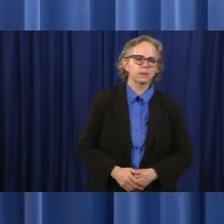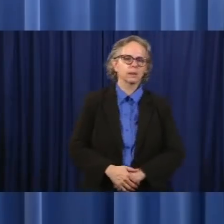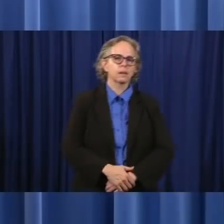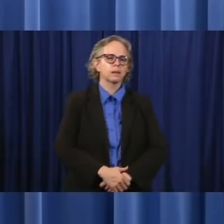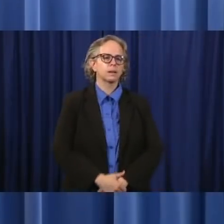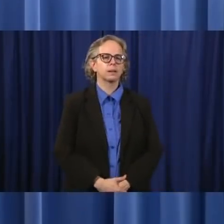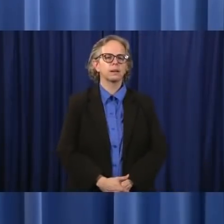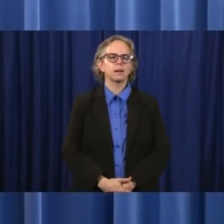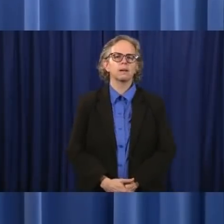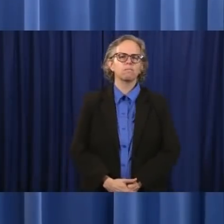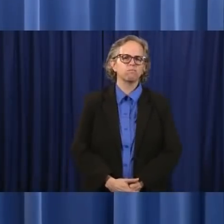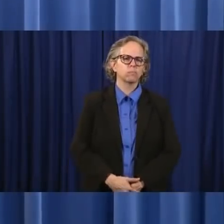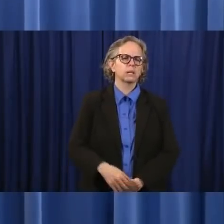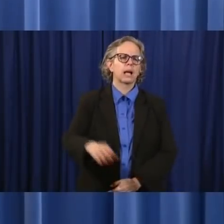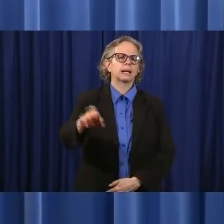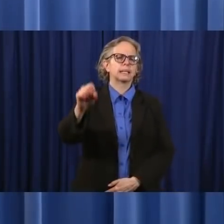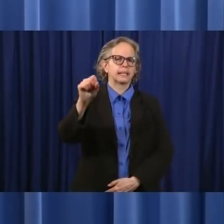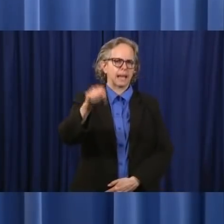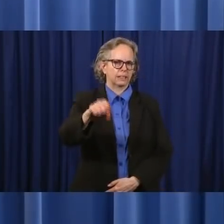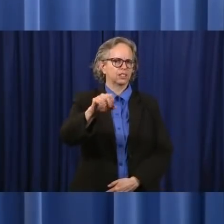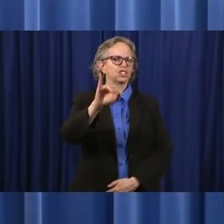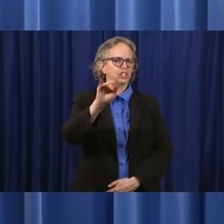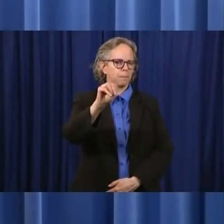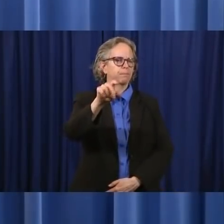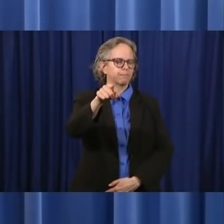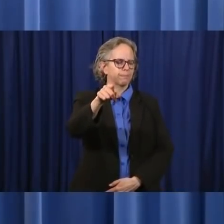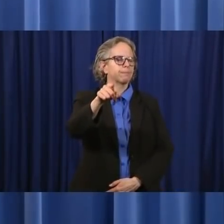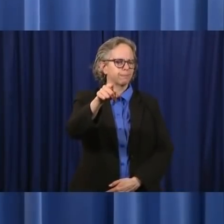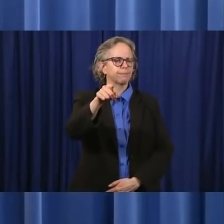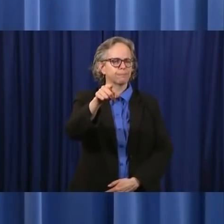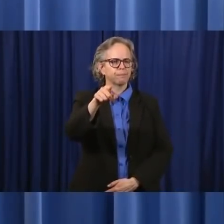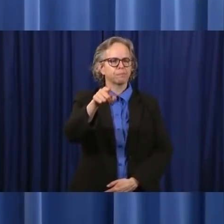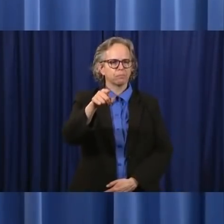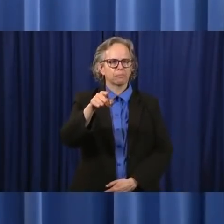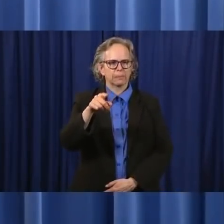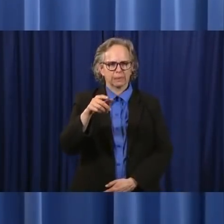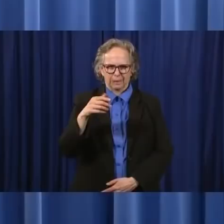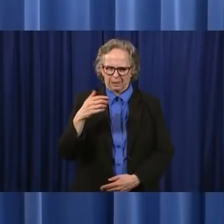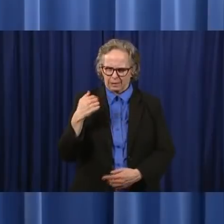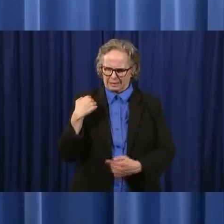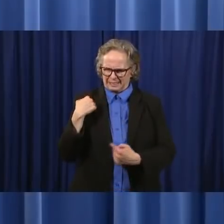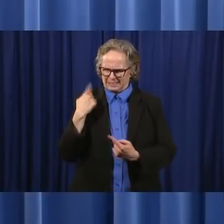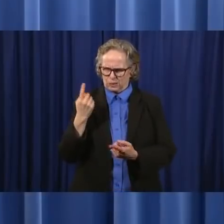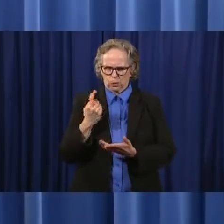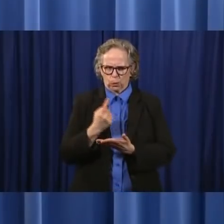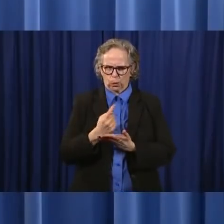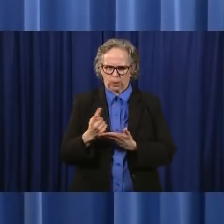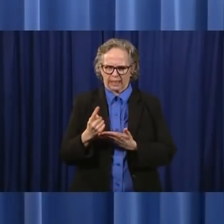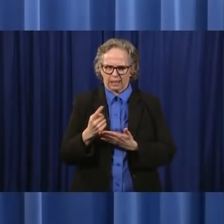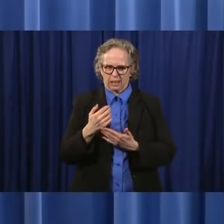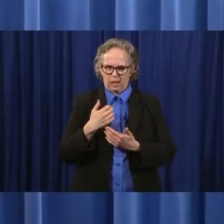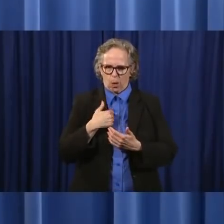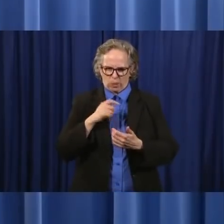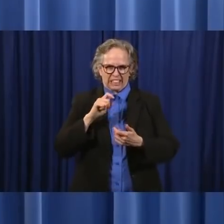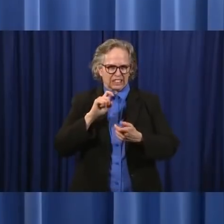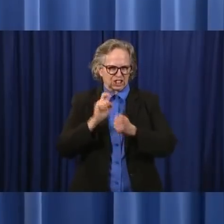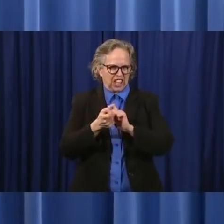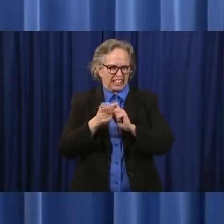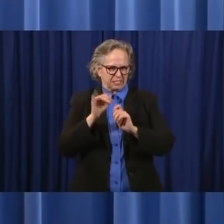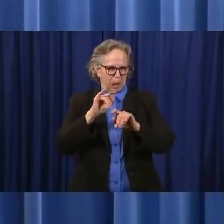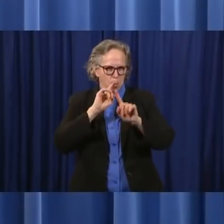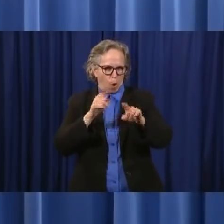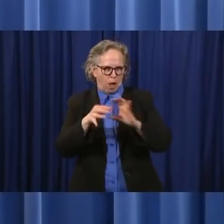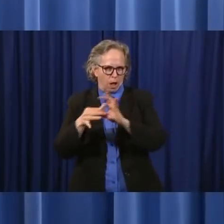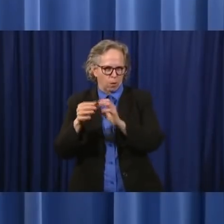Yeah, Jim, as you know, we just really, it's been in the last week or so that we basically changed the orders. Dr. Acton changed the orders in